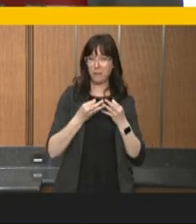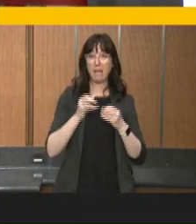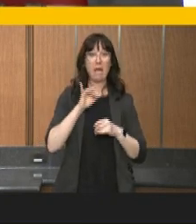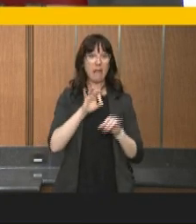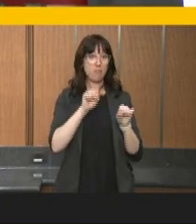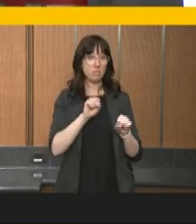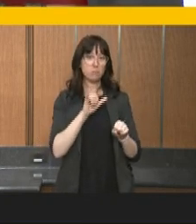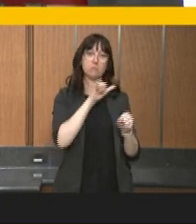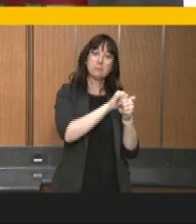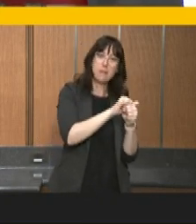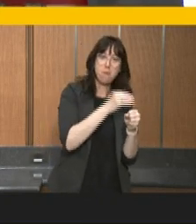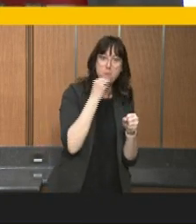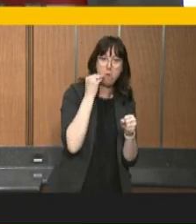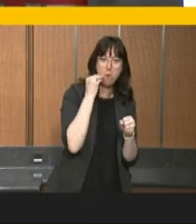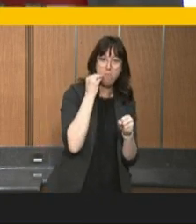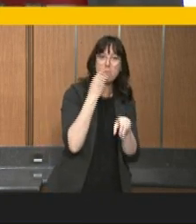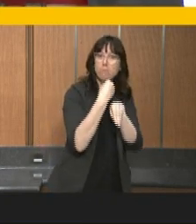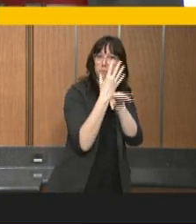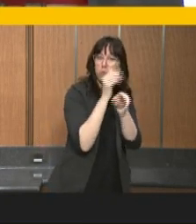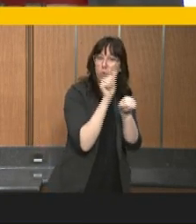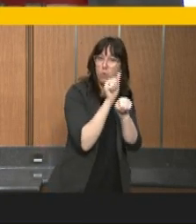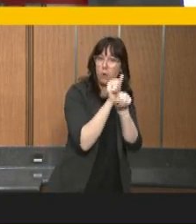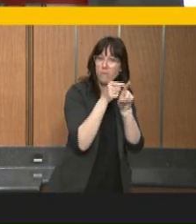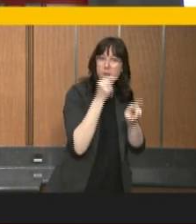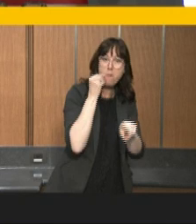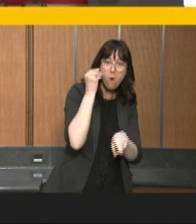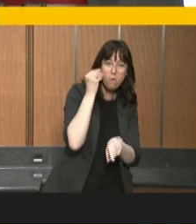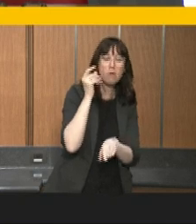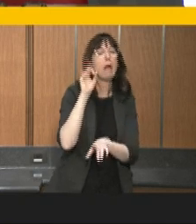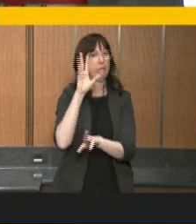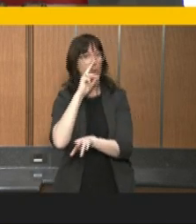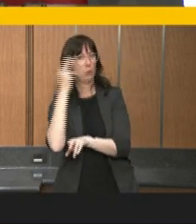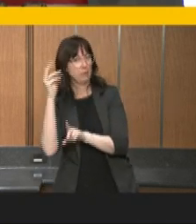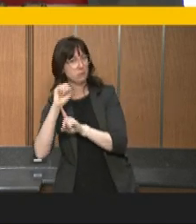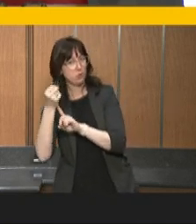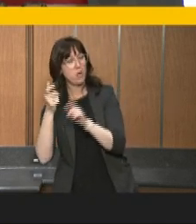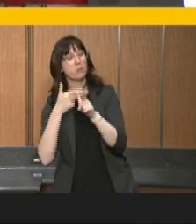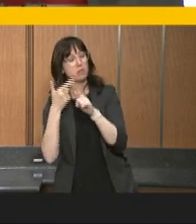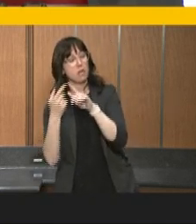possible except in exceptional circumstances.